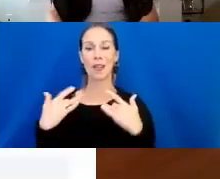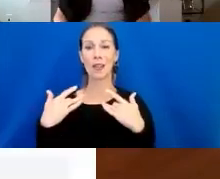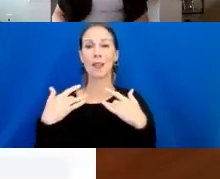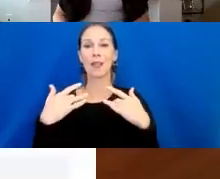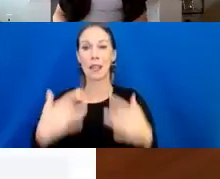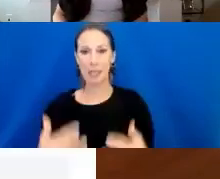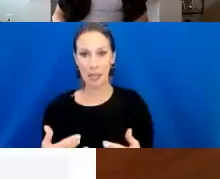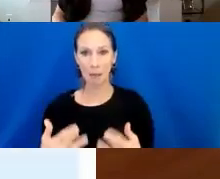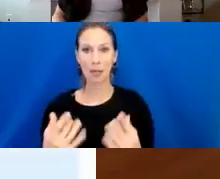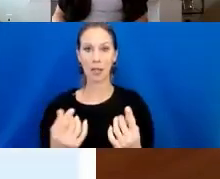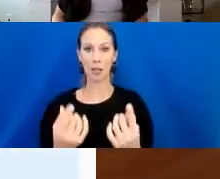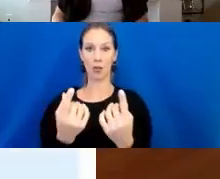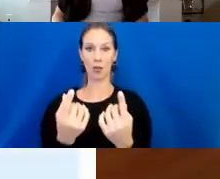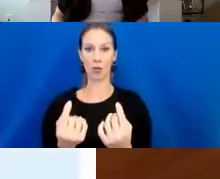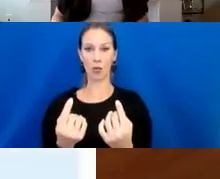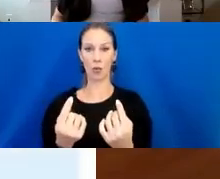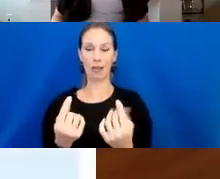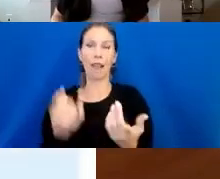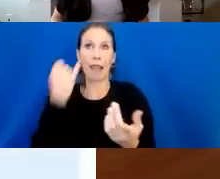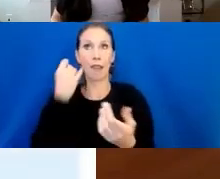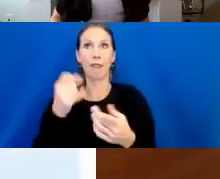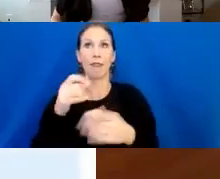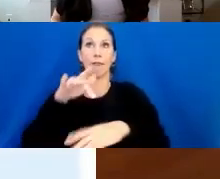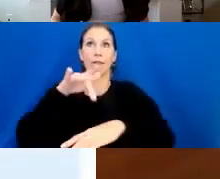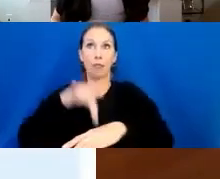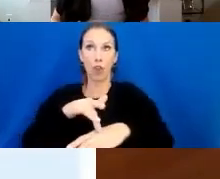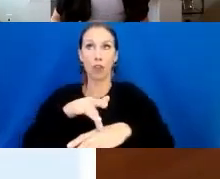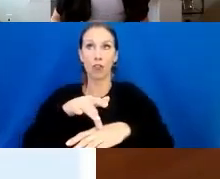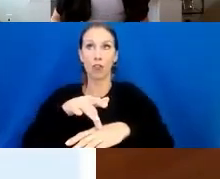a place-based session,